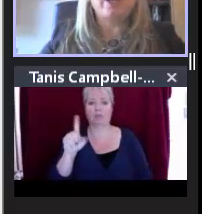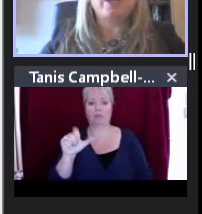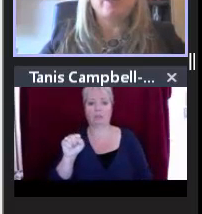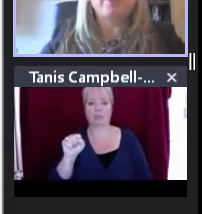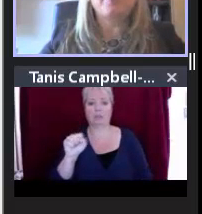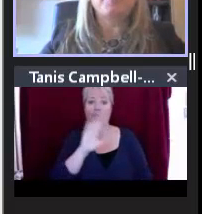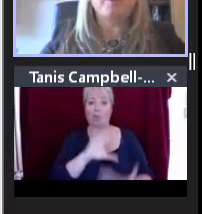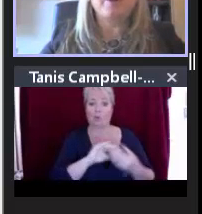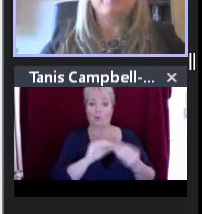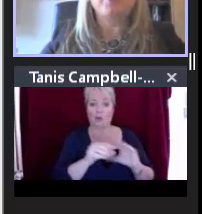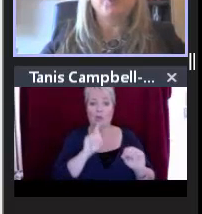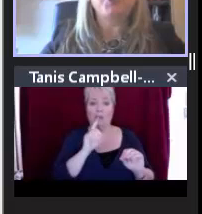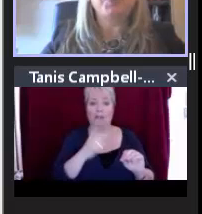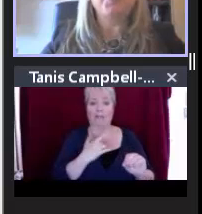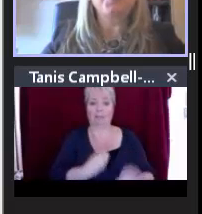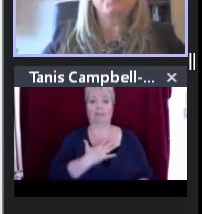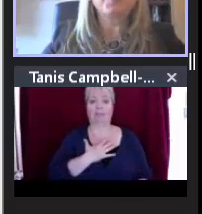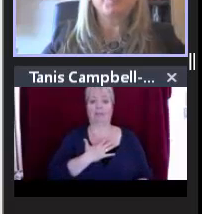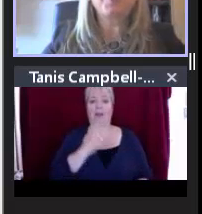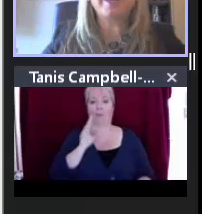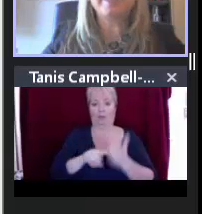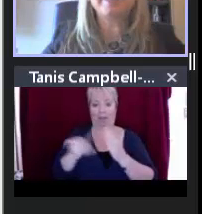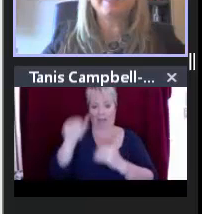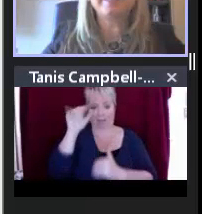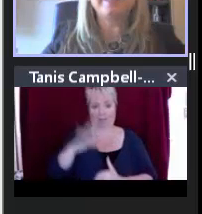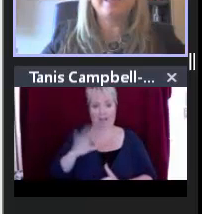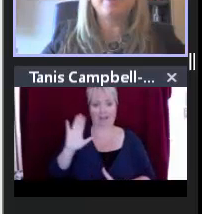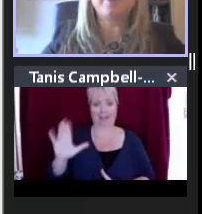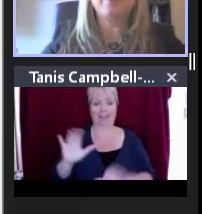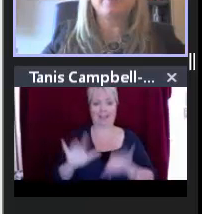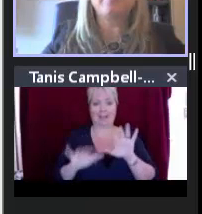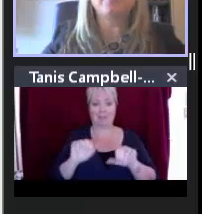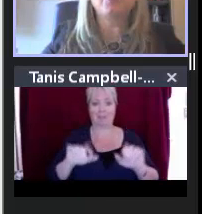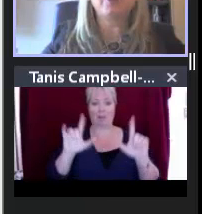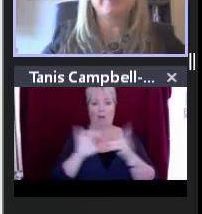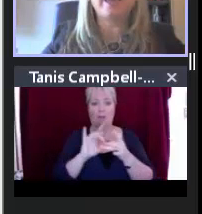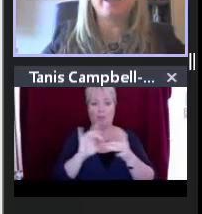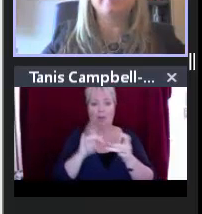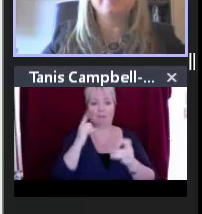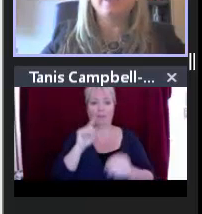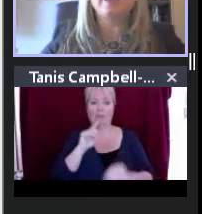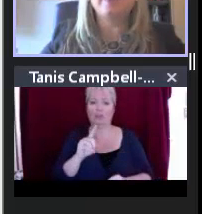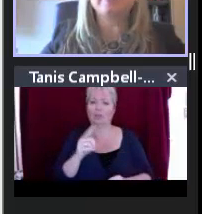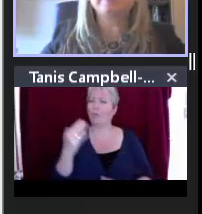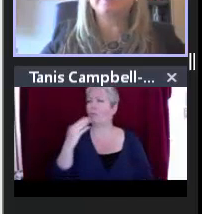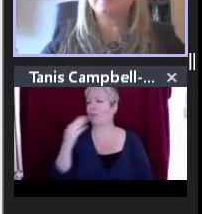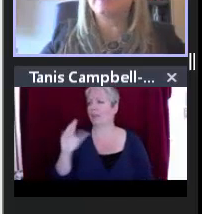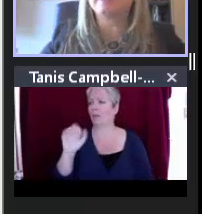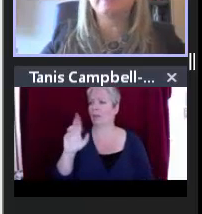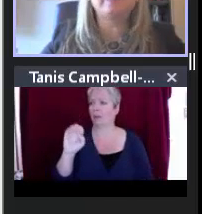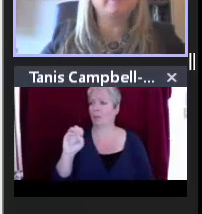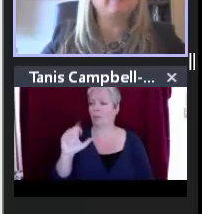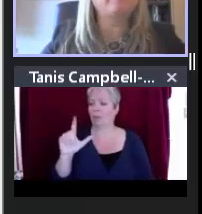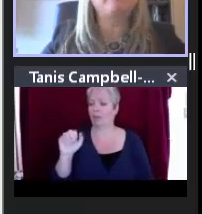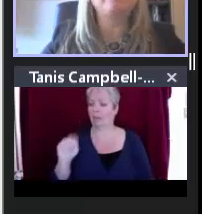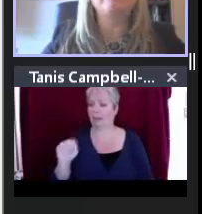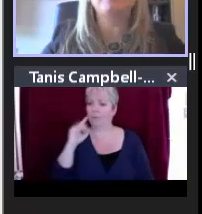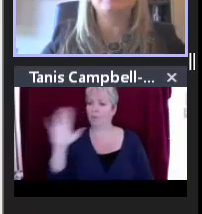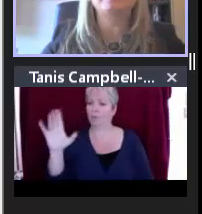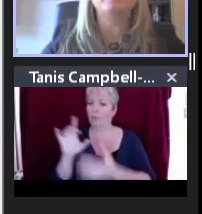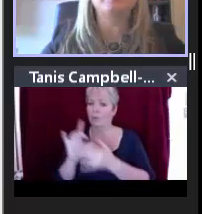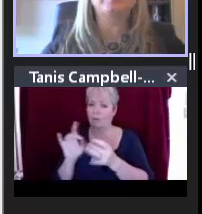We'll be checking the blog for sure. Great. Thank you, Carolyn, for sharing that. And that's